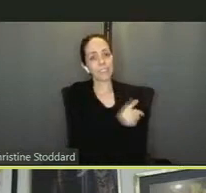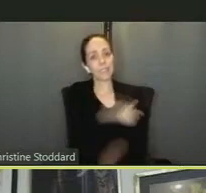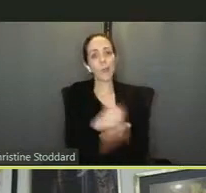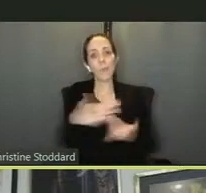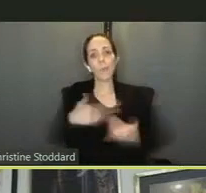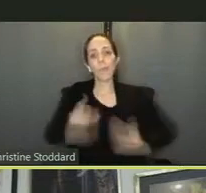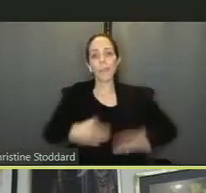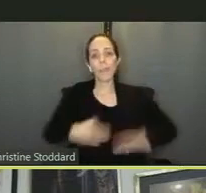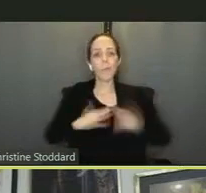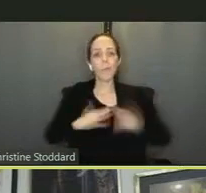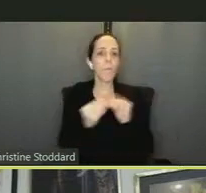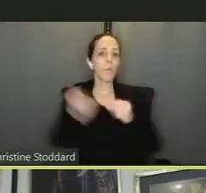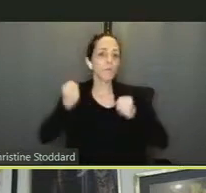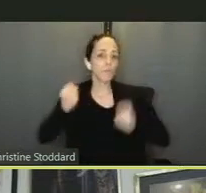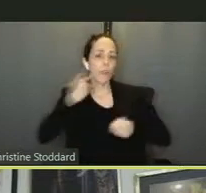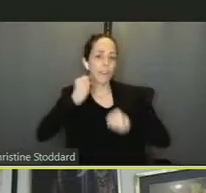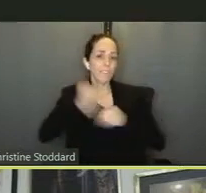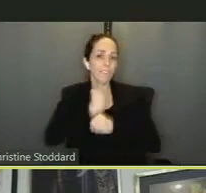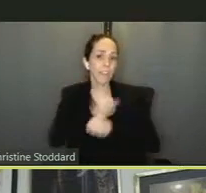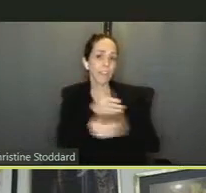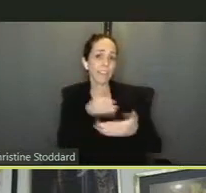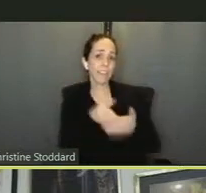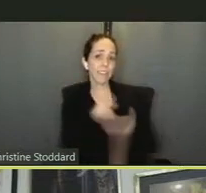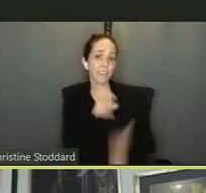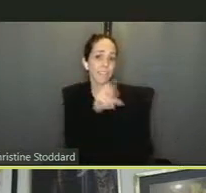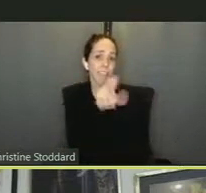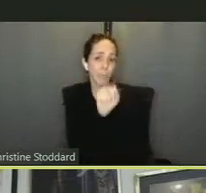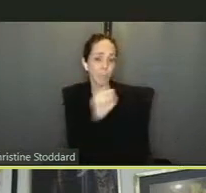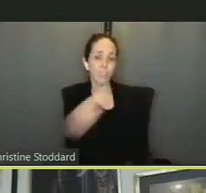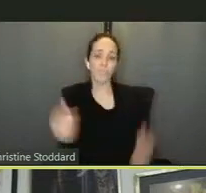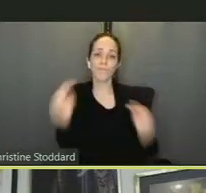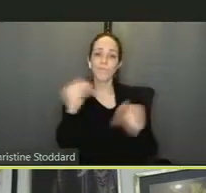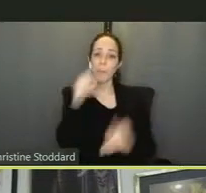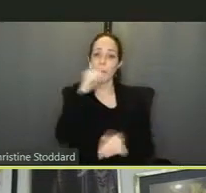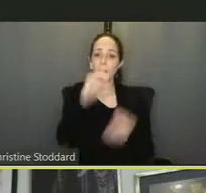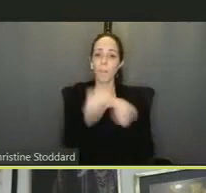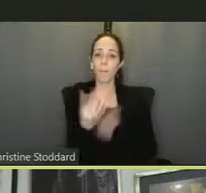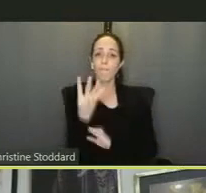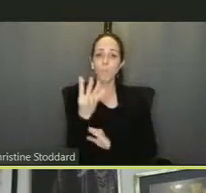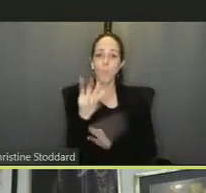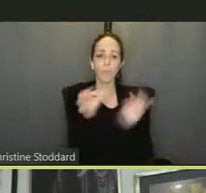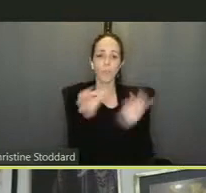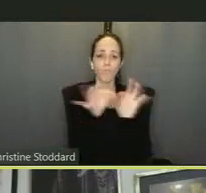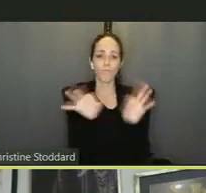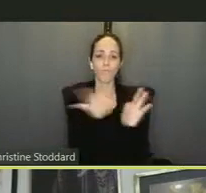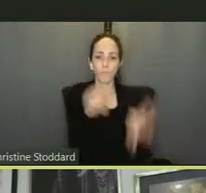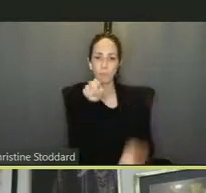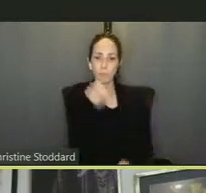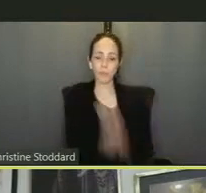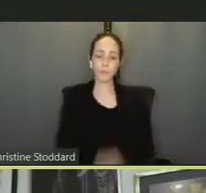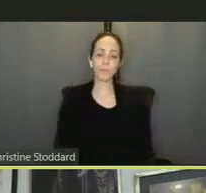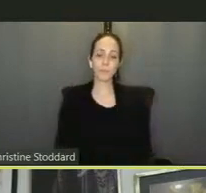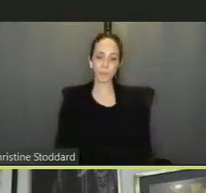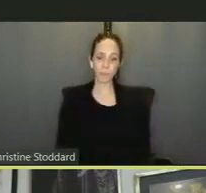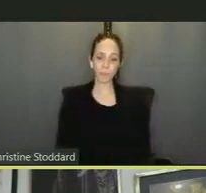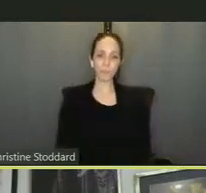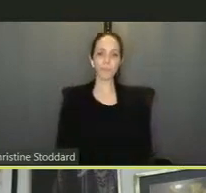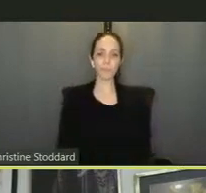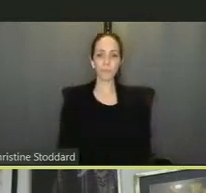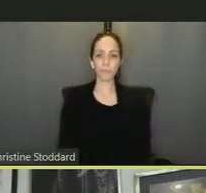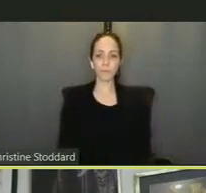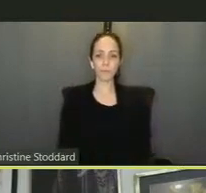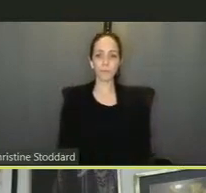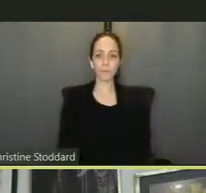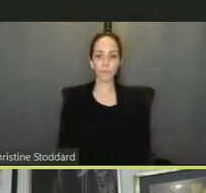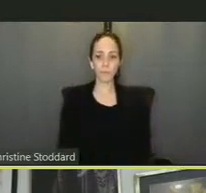number 4. So since COVID-19 survival rate is so high, I don't need a vaccine. Well, most people